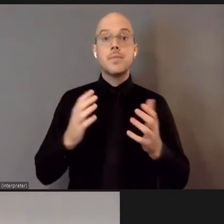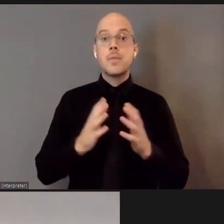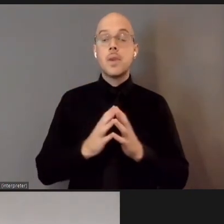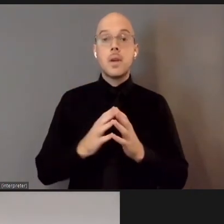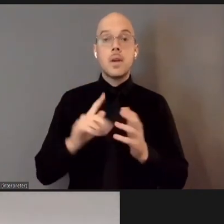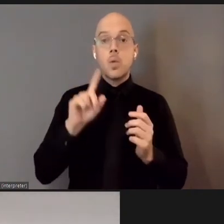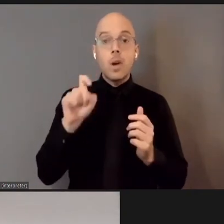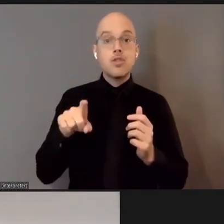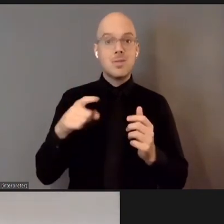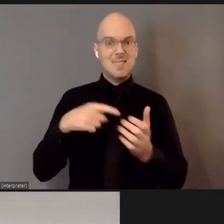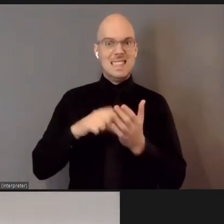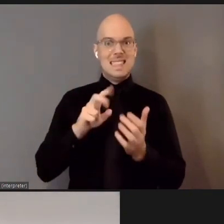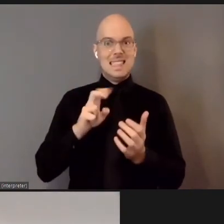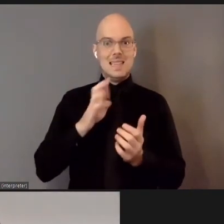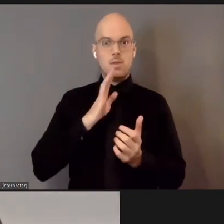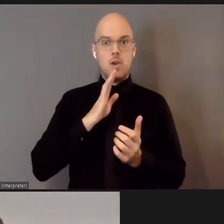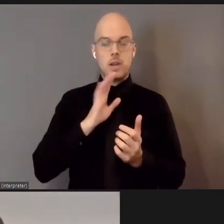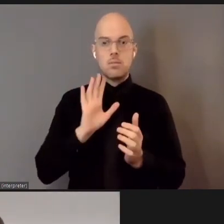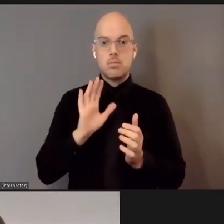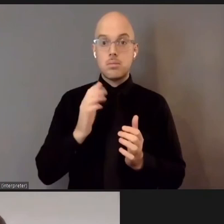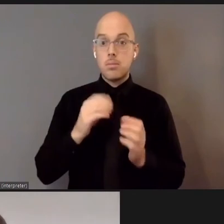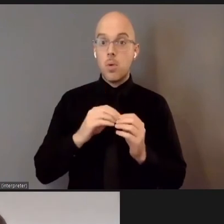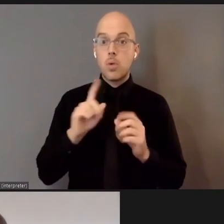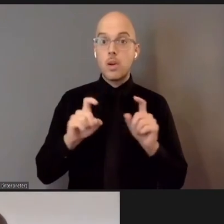any other questions? This is Steve again.